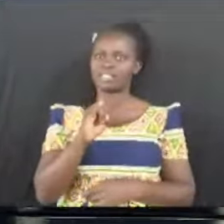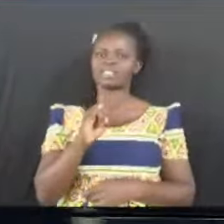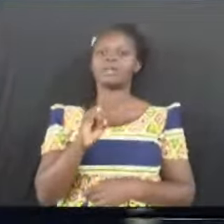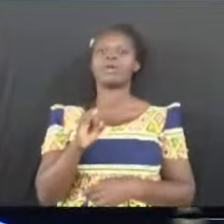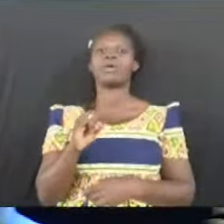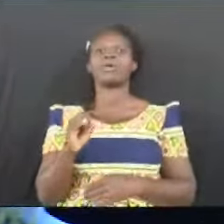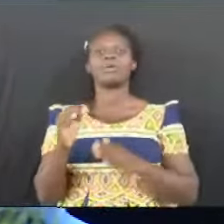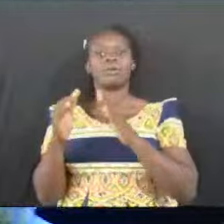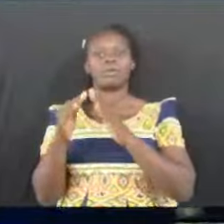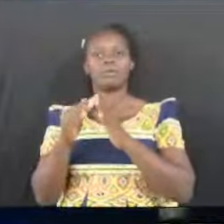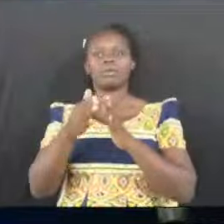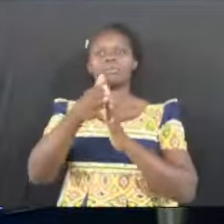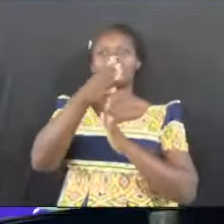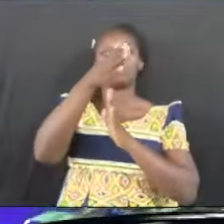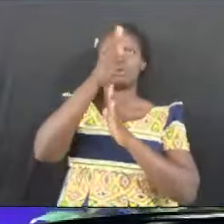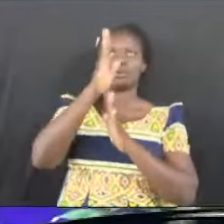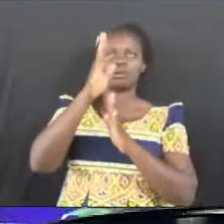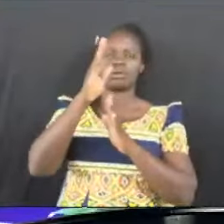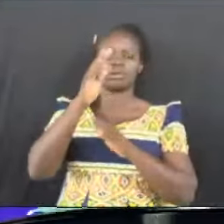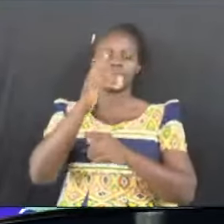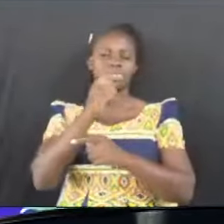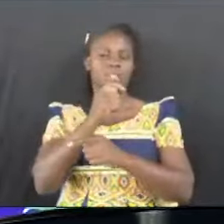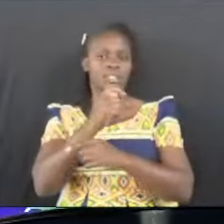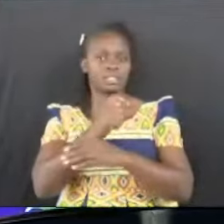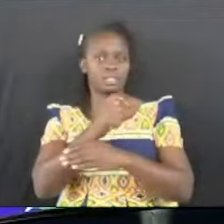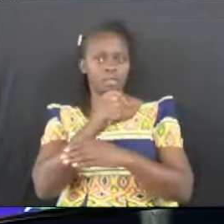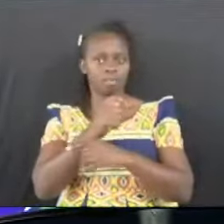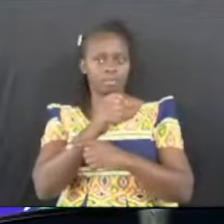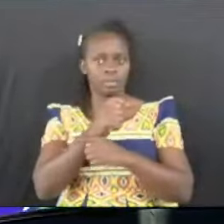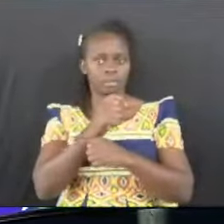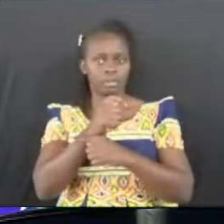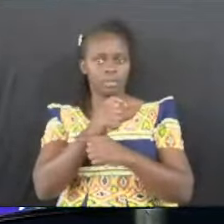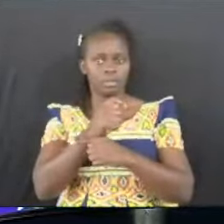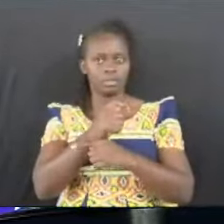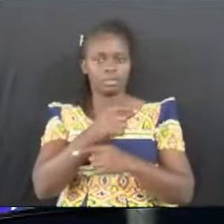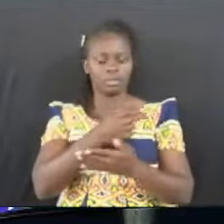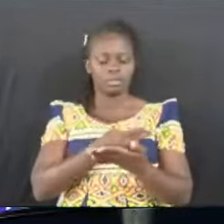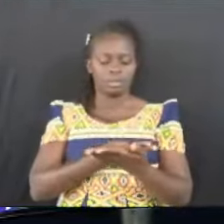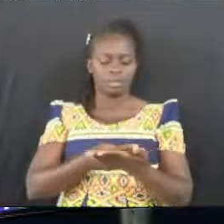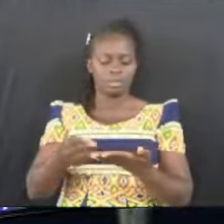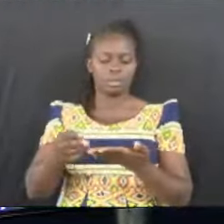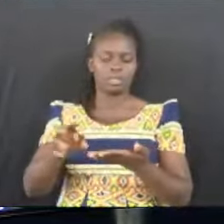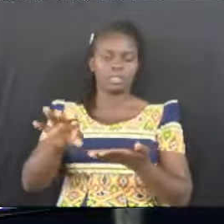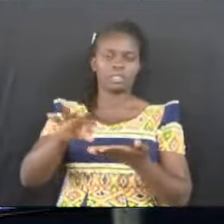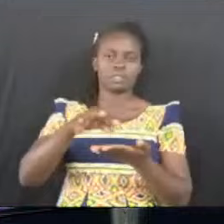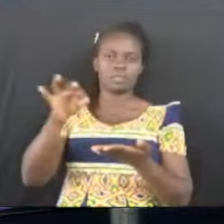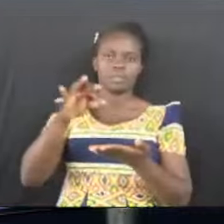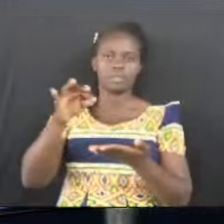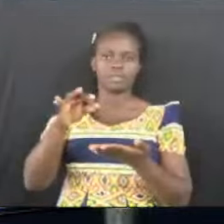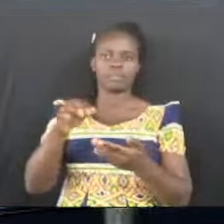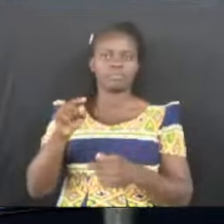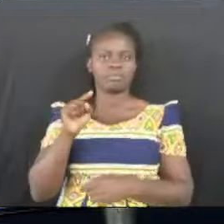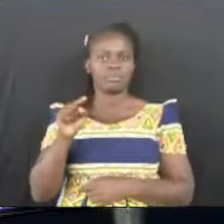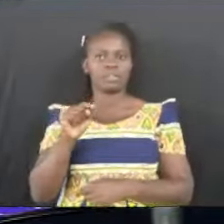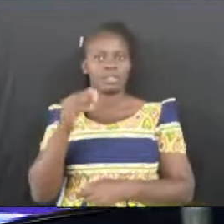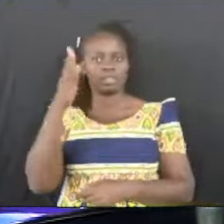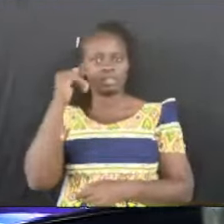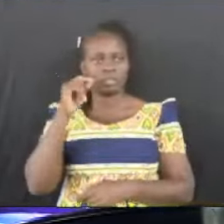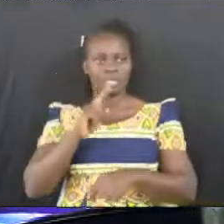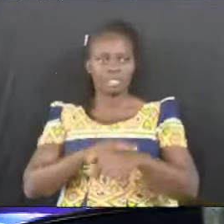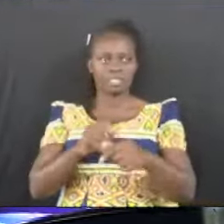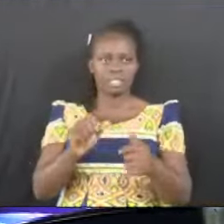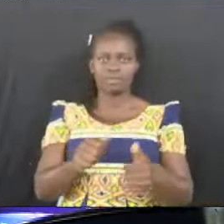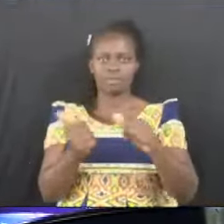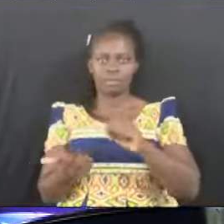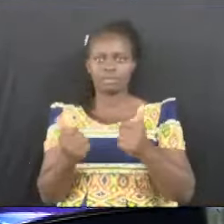Holy Spirit, temple of the Holy Spirit. This is the reason why when you are baptized in the name of the Father, the